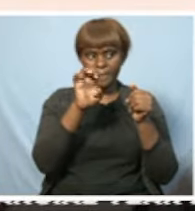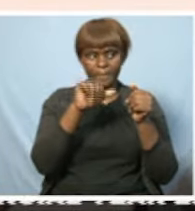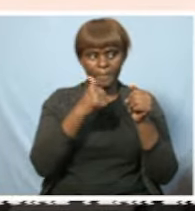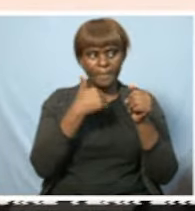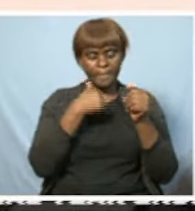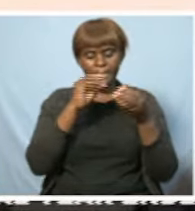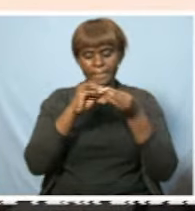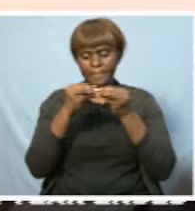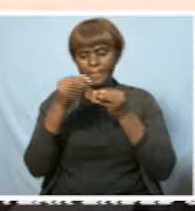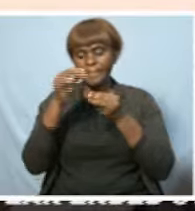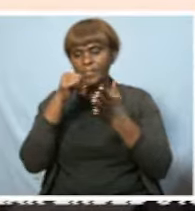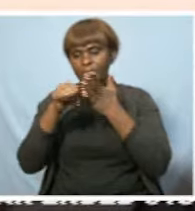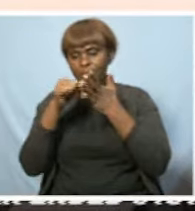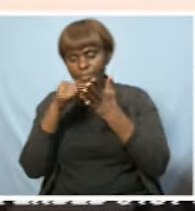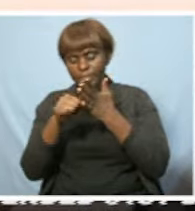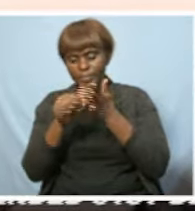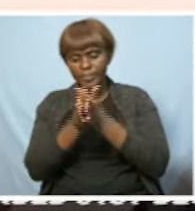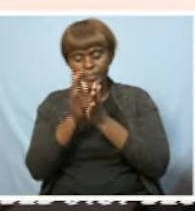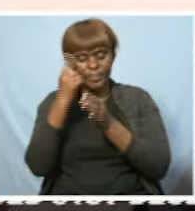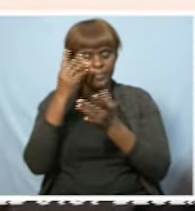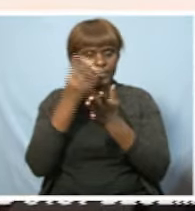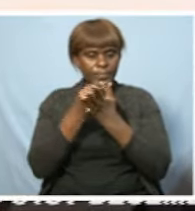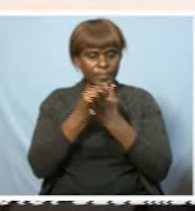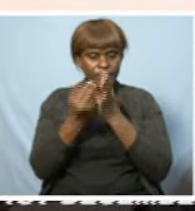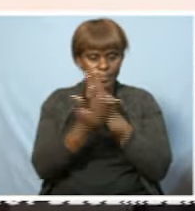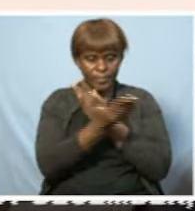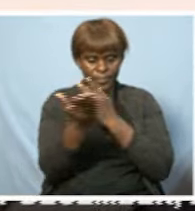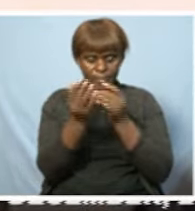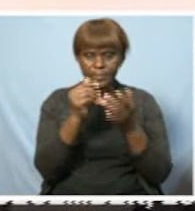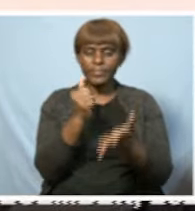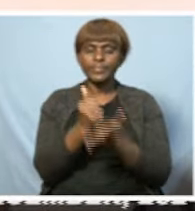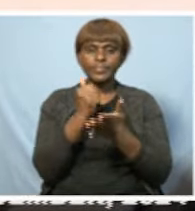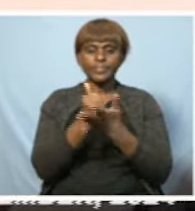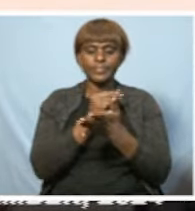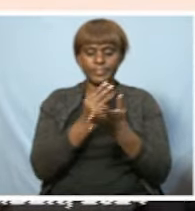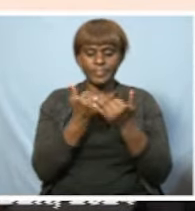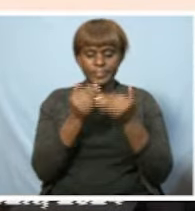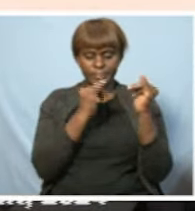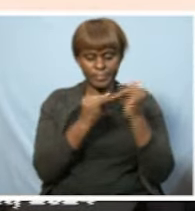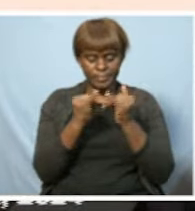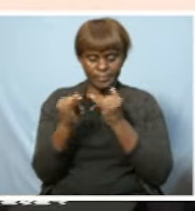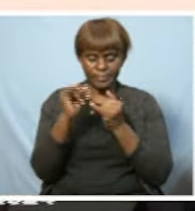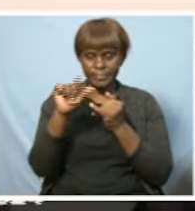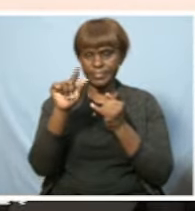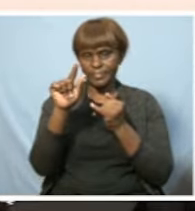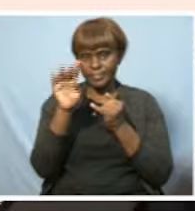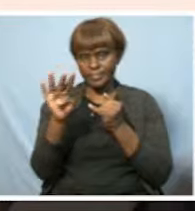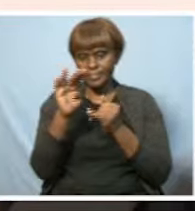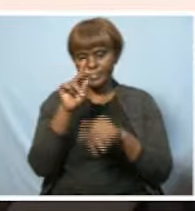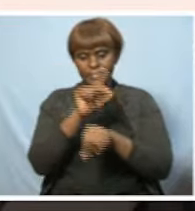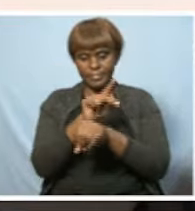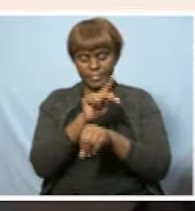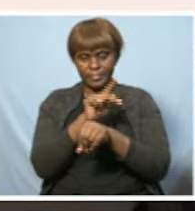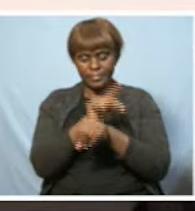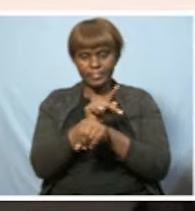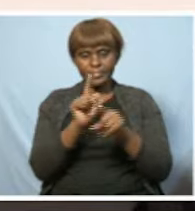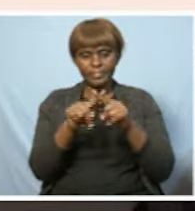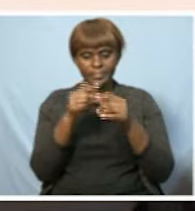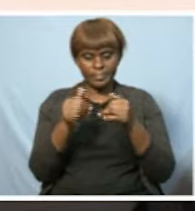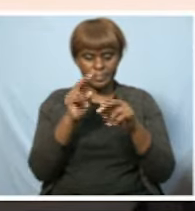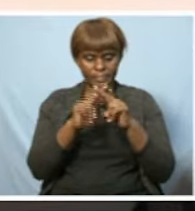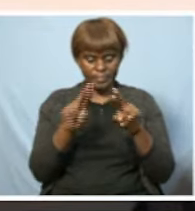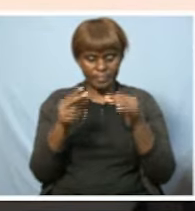letters requesting for funding, and these were to help us to implement the 2024 projects. But Chair,